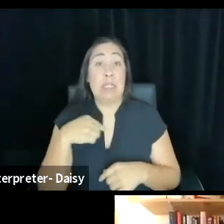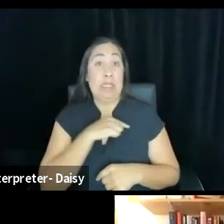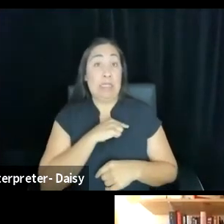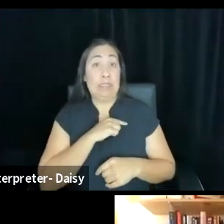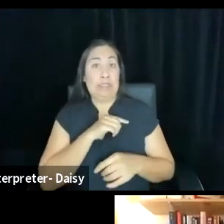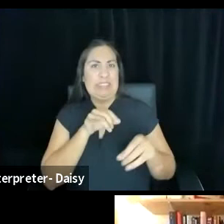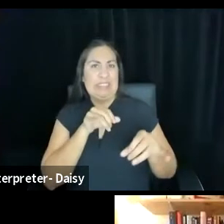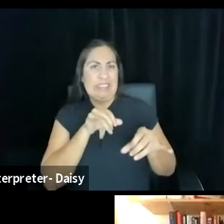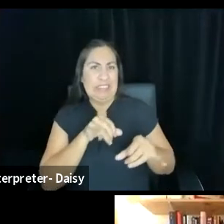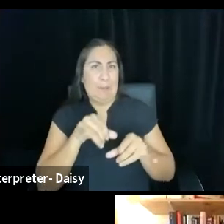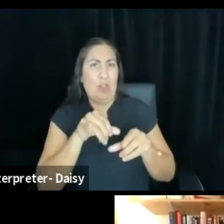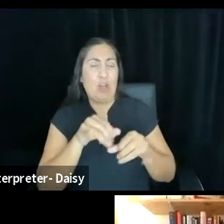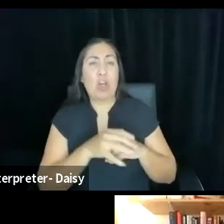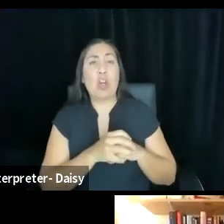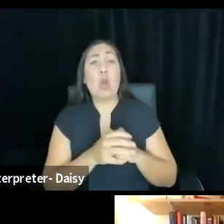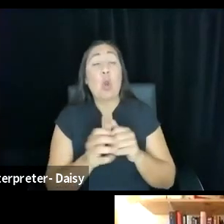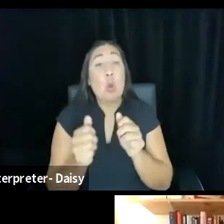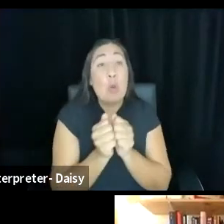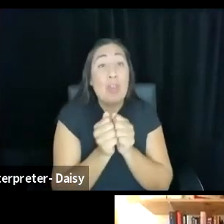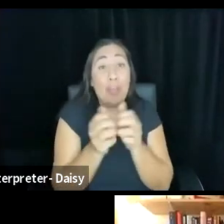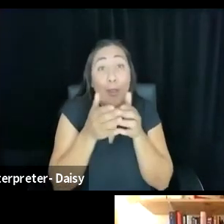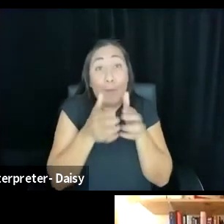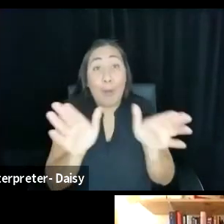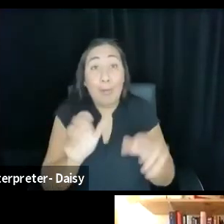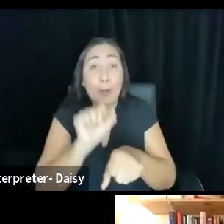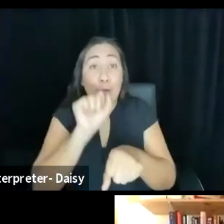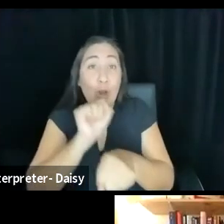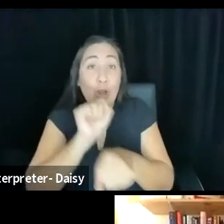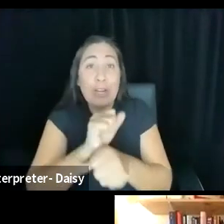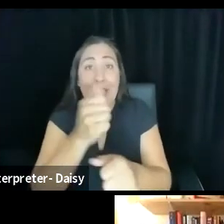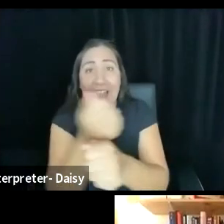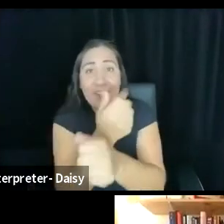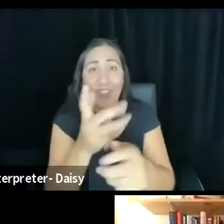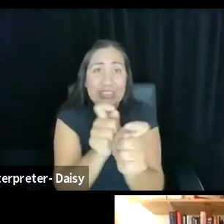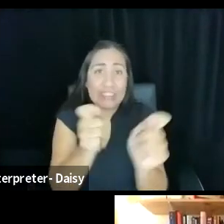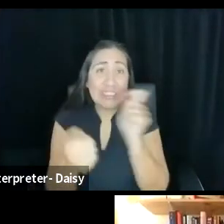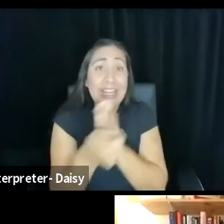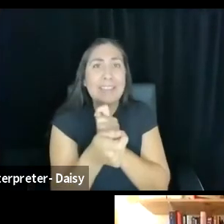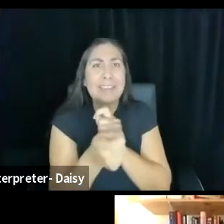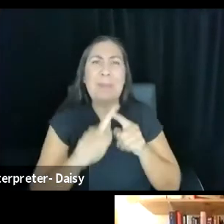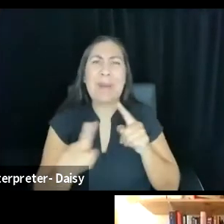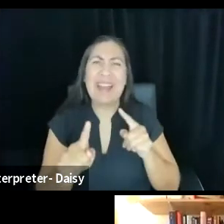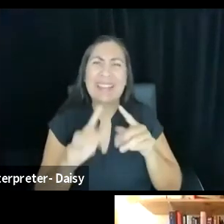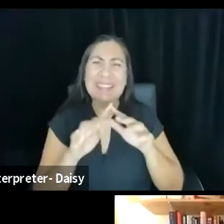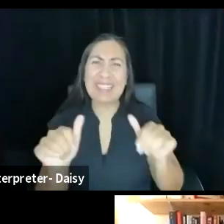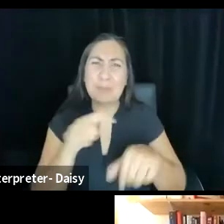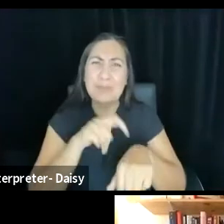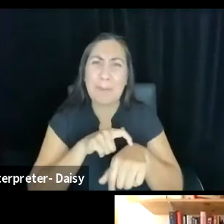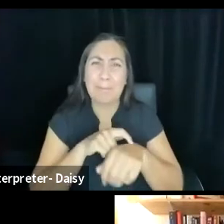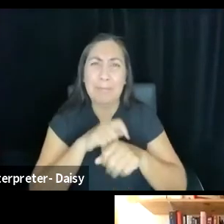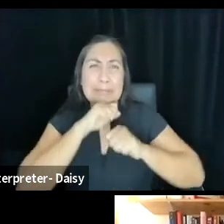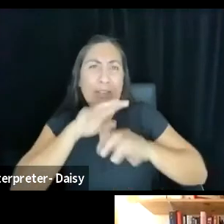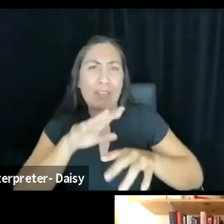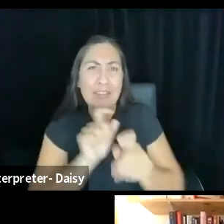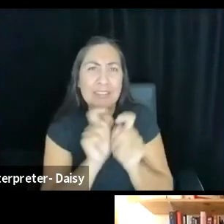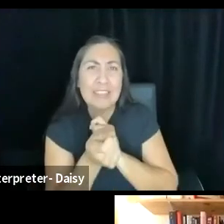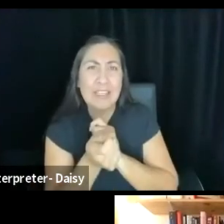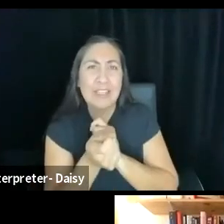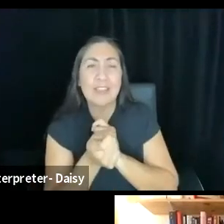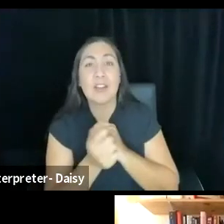been everything has changed, and in some ways nothing has changed. Our approach